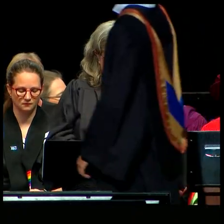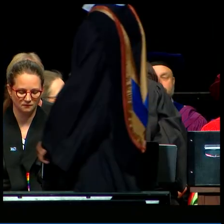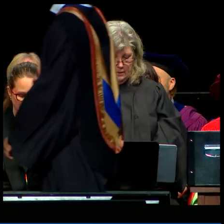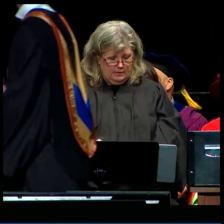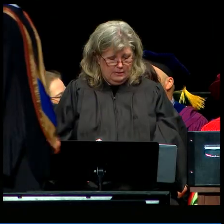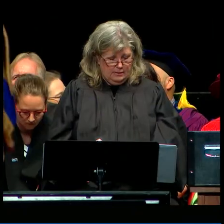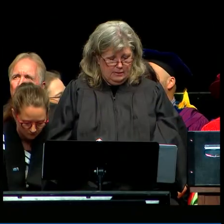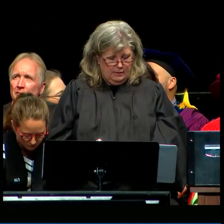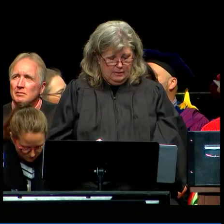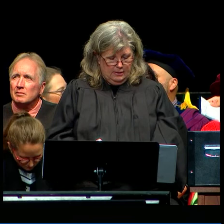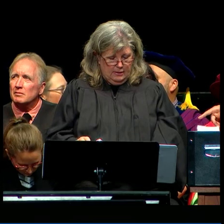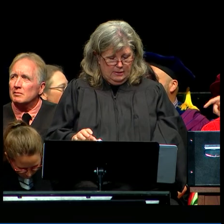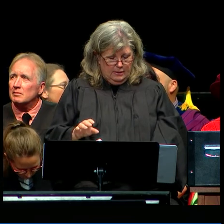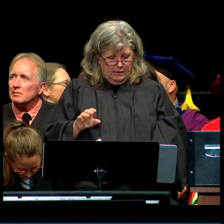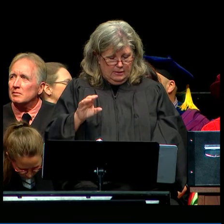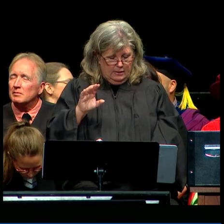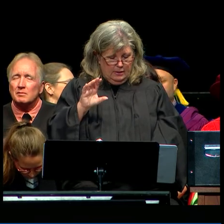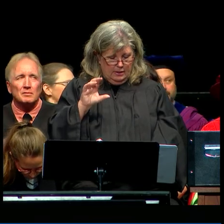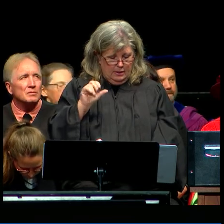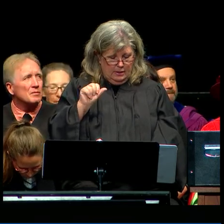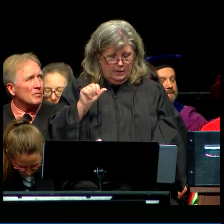Yadunandan Sharma.